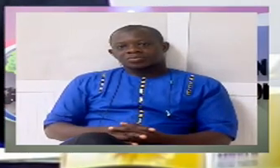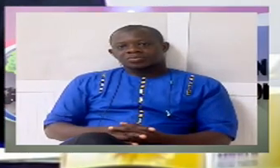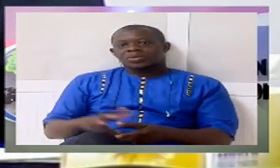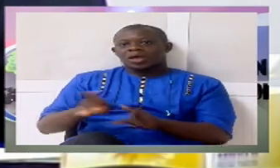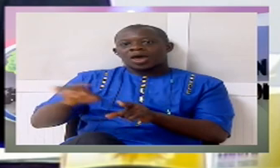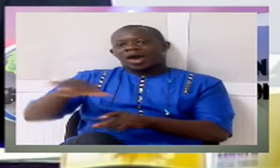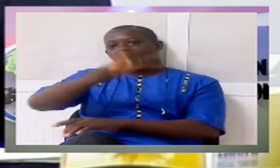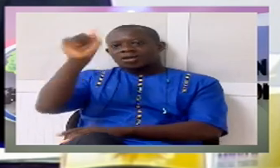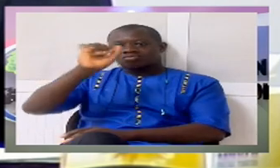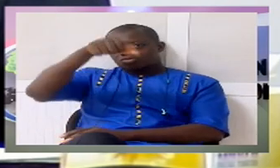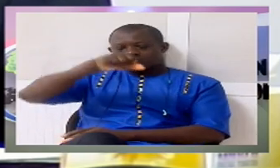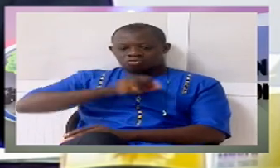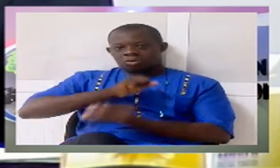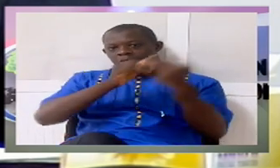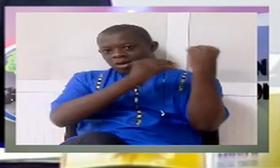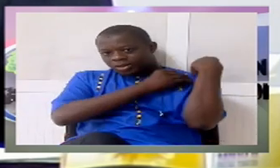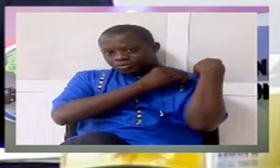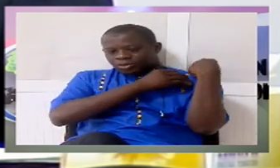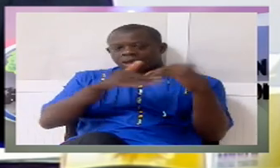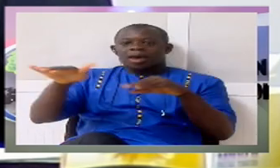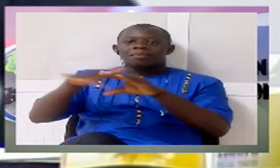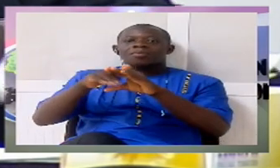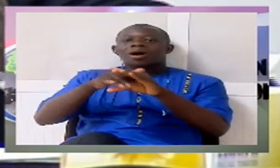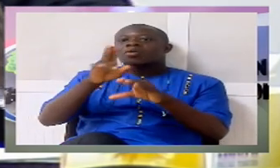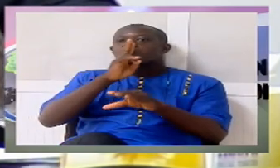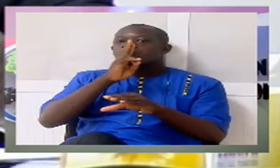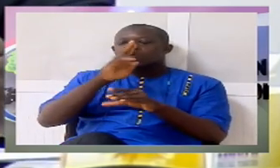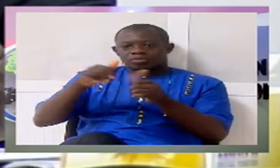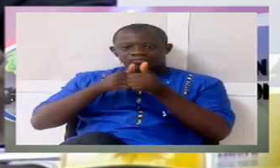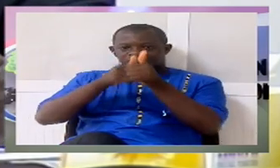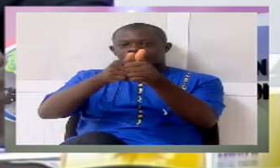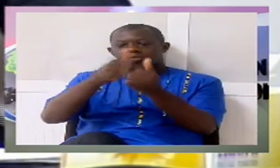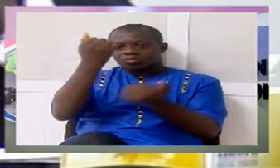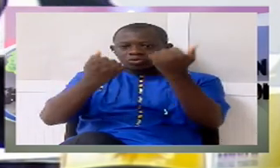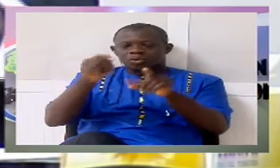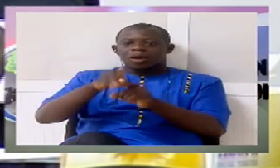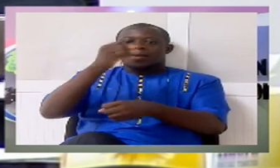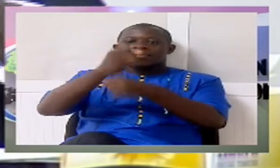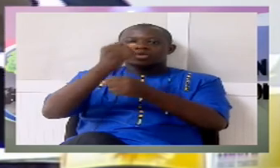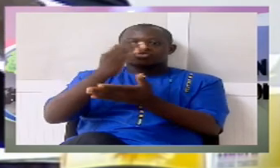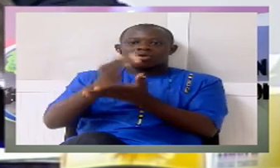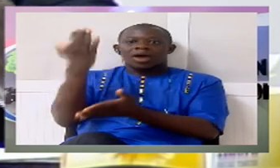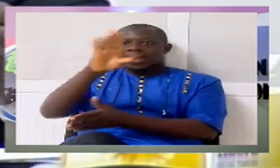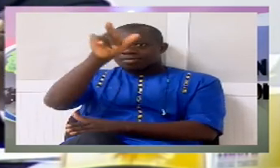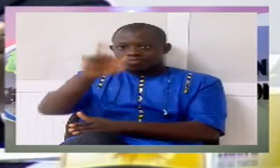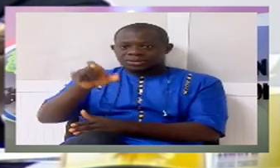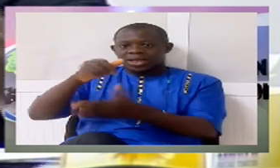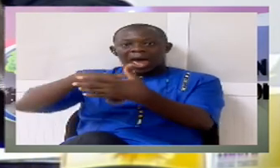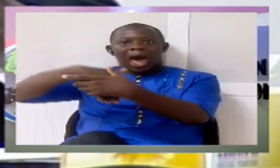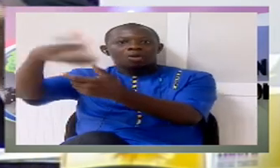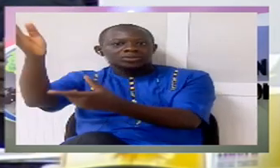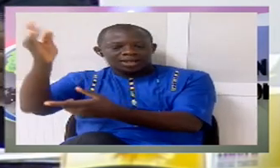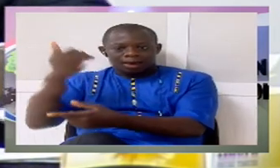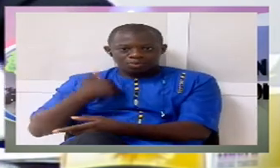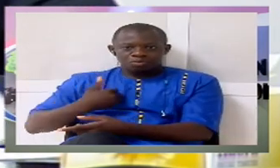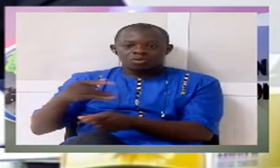your responsibility as members of the convoy was to ensure that any outside threat would